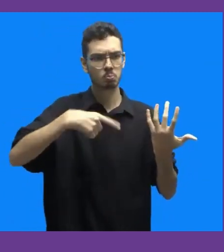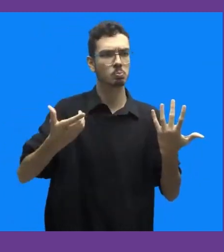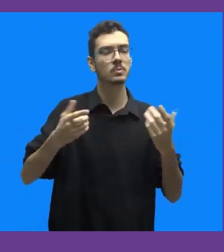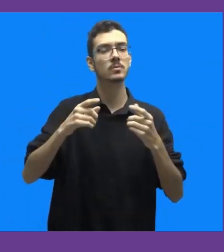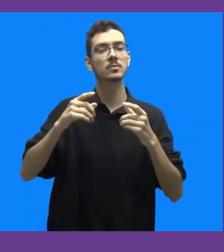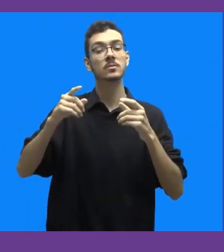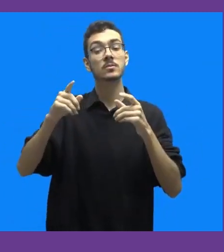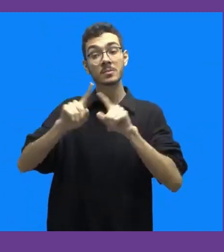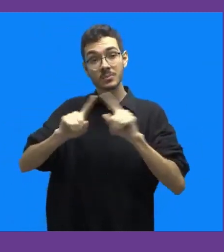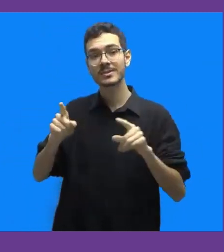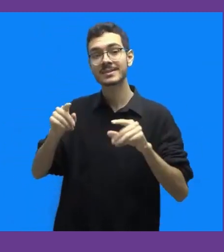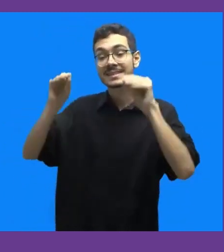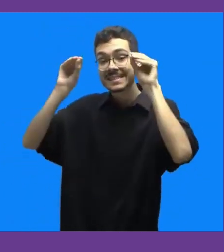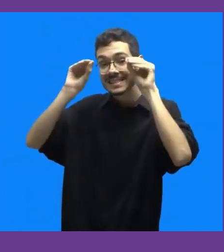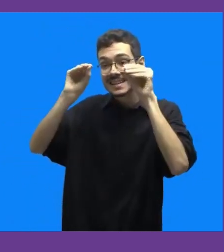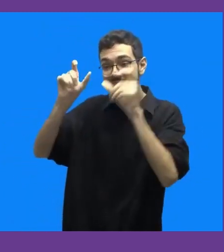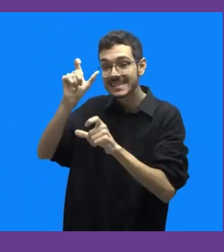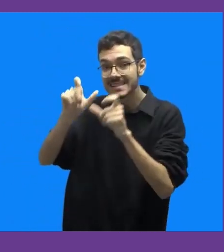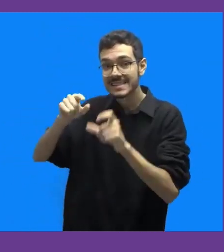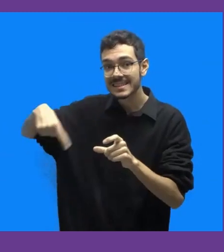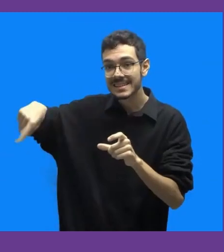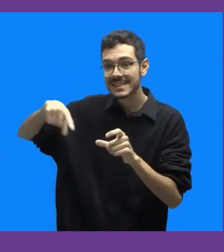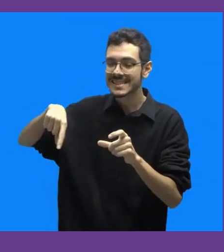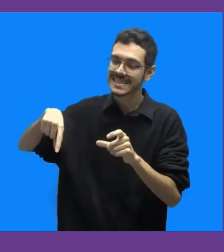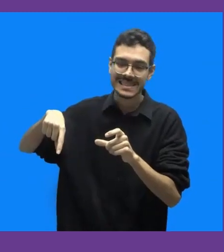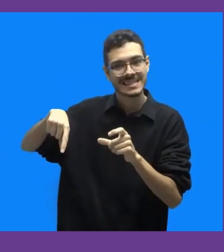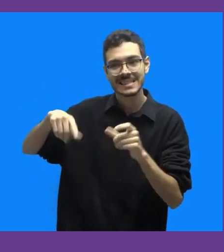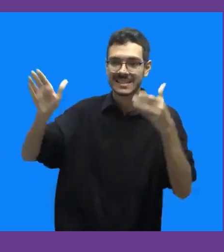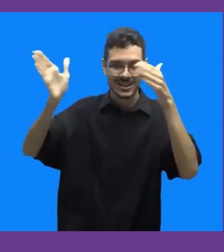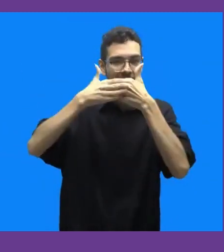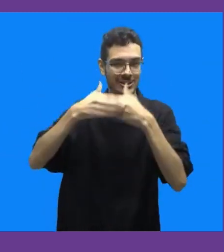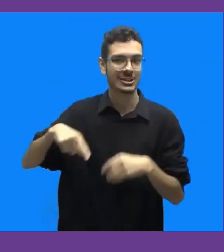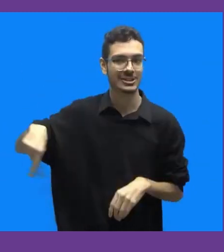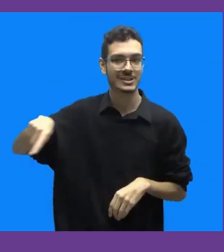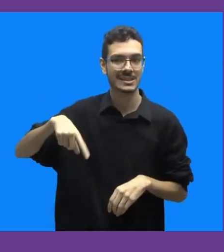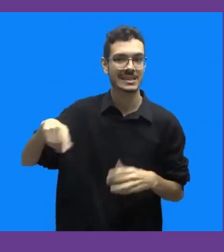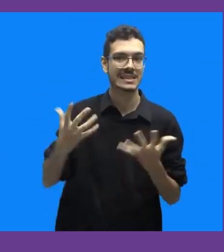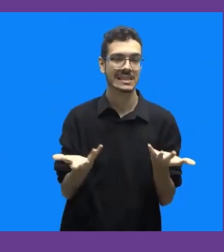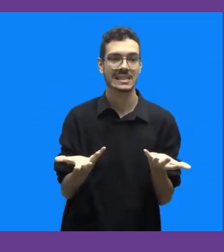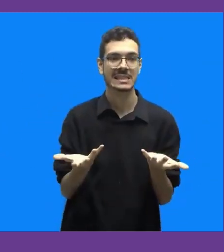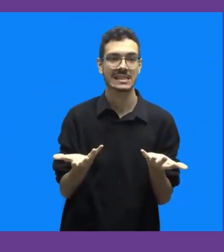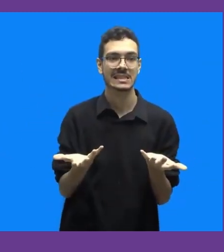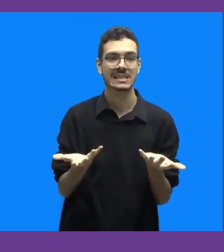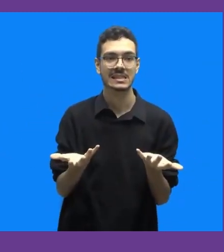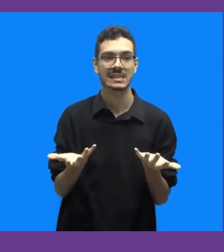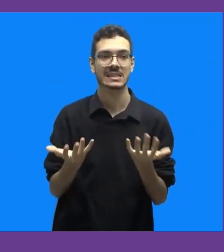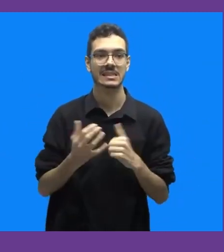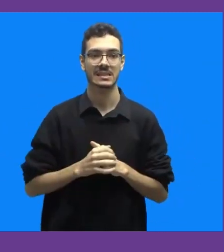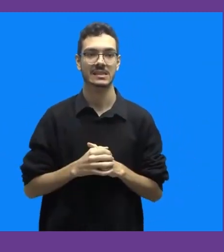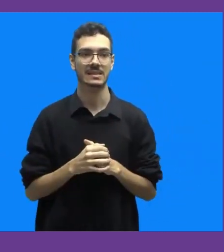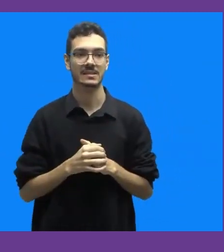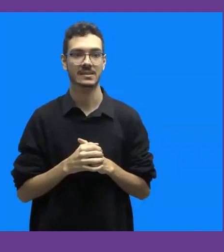is, what do you do in your university to make sure that all these actors play an active